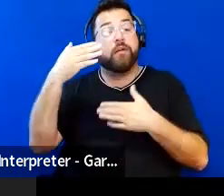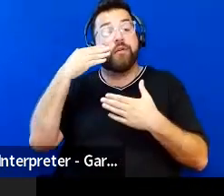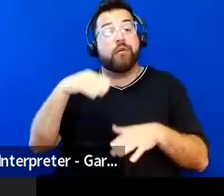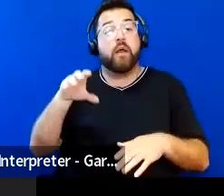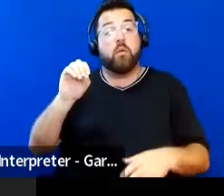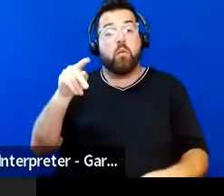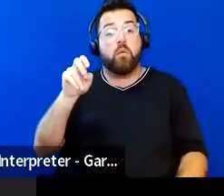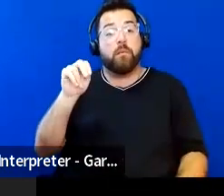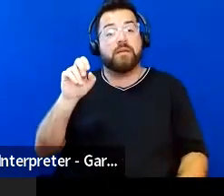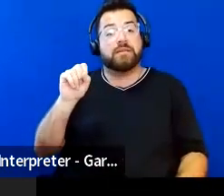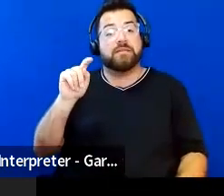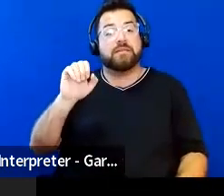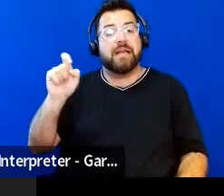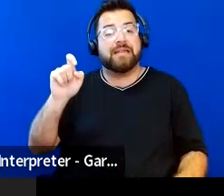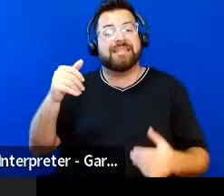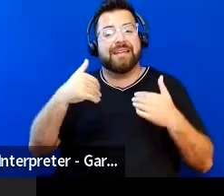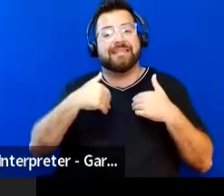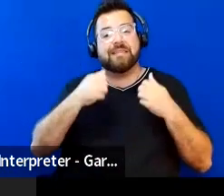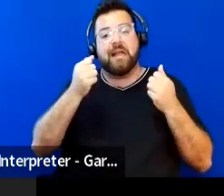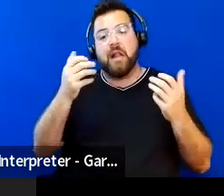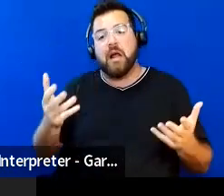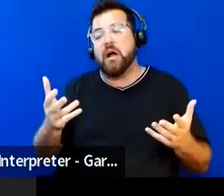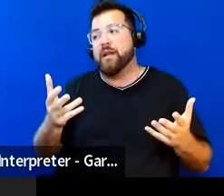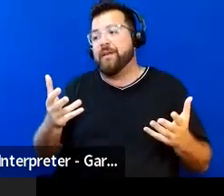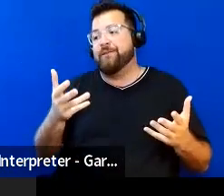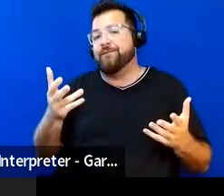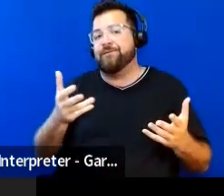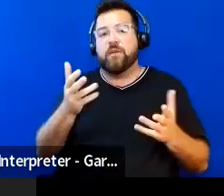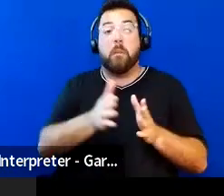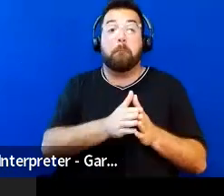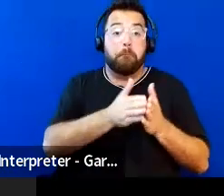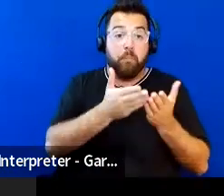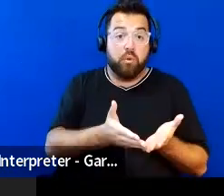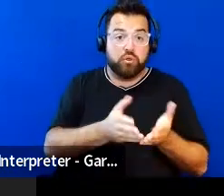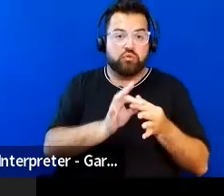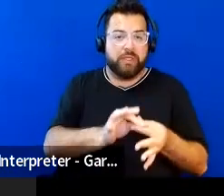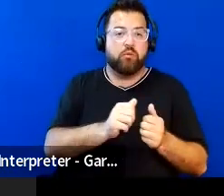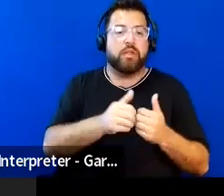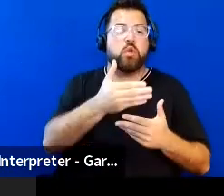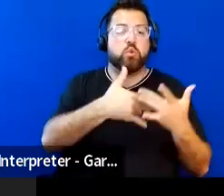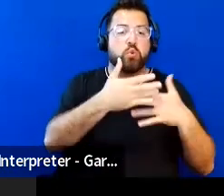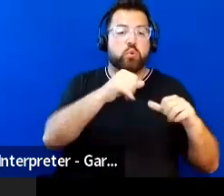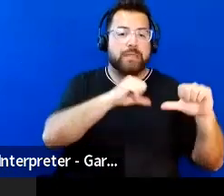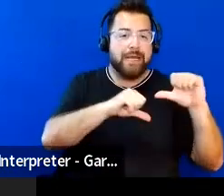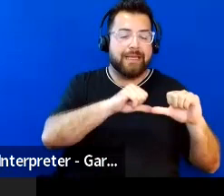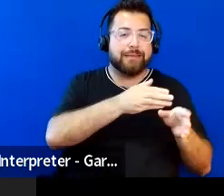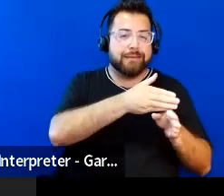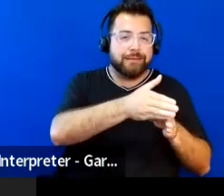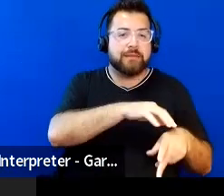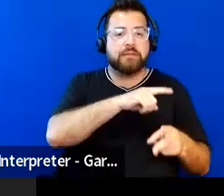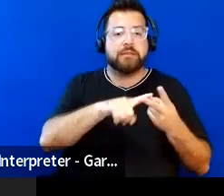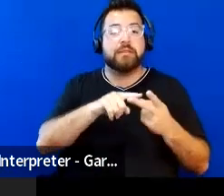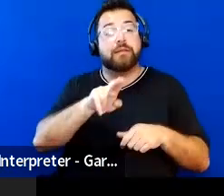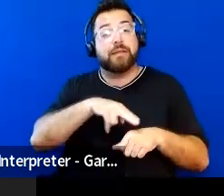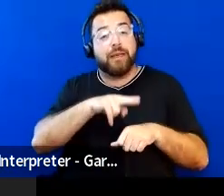OpenStax has a lot of books in the social science and the natural